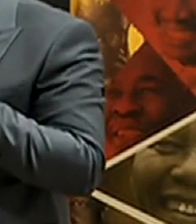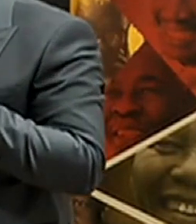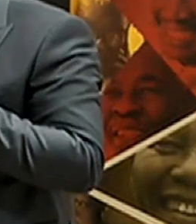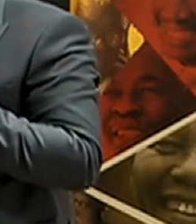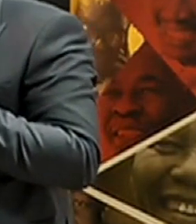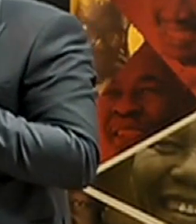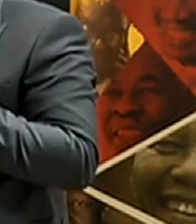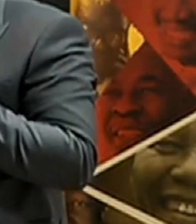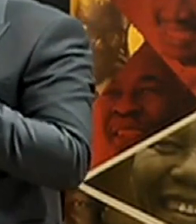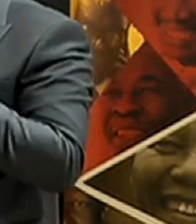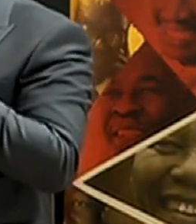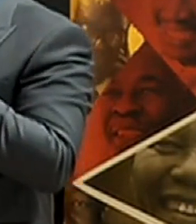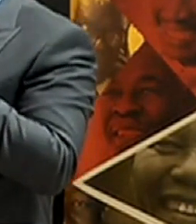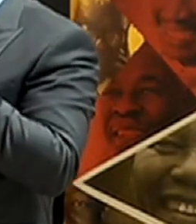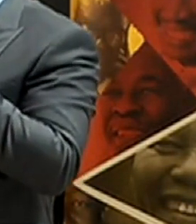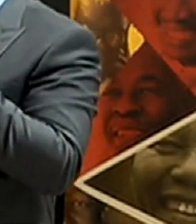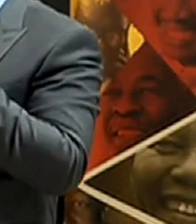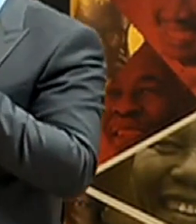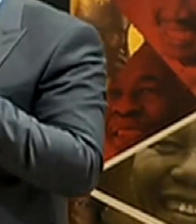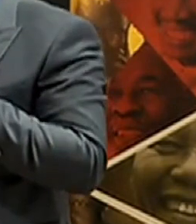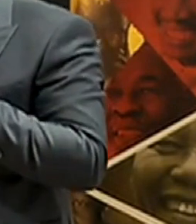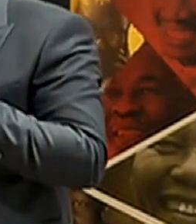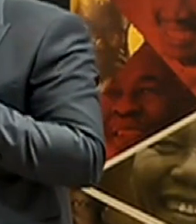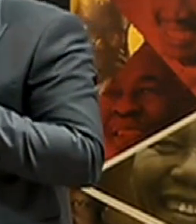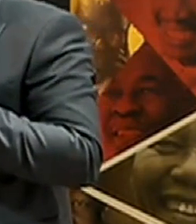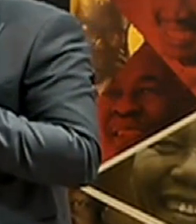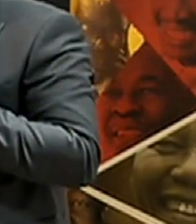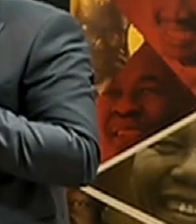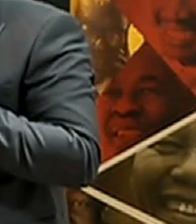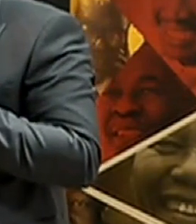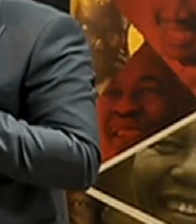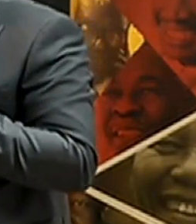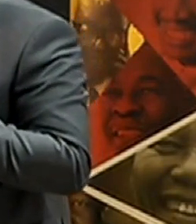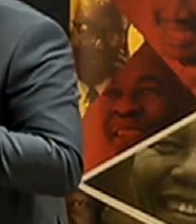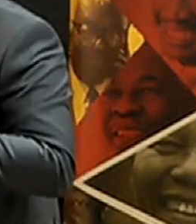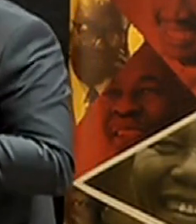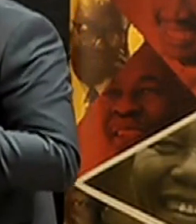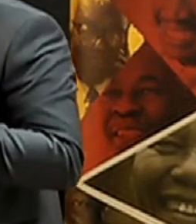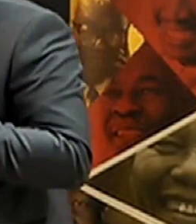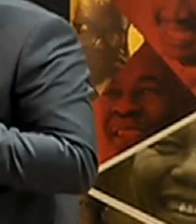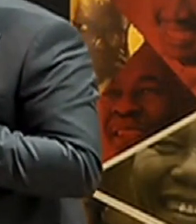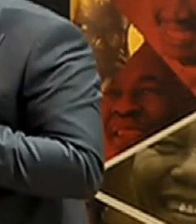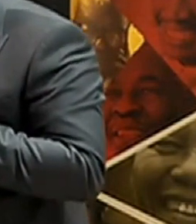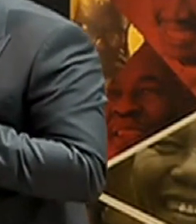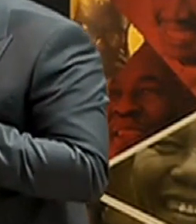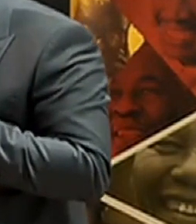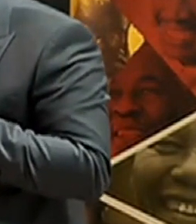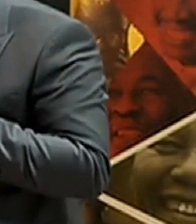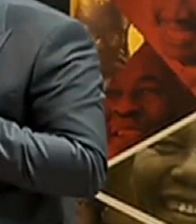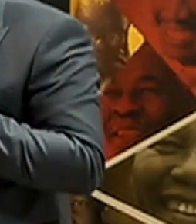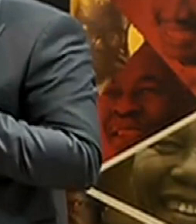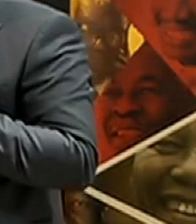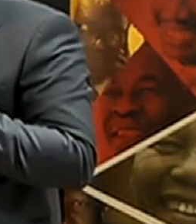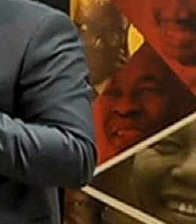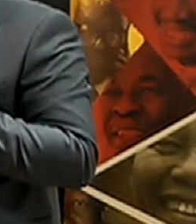but also to protect workers, especially the frontline workers, who are very much critical for the work we are